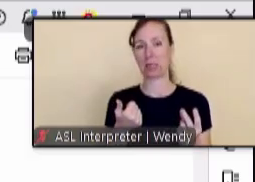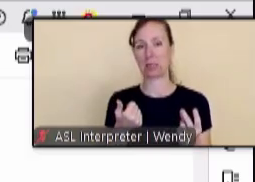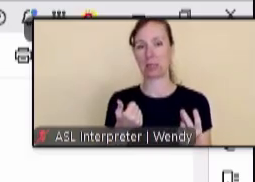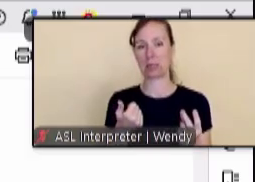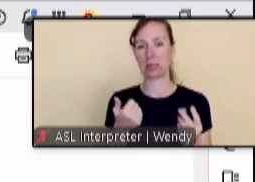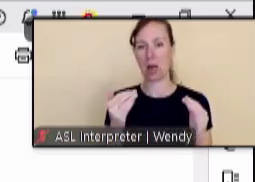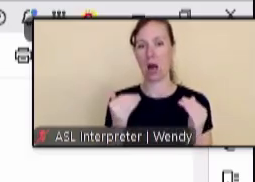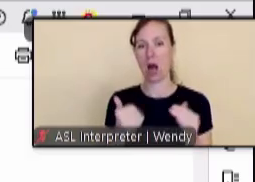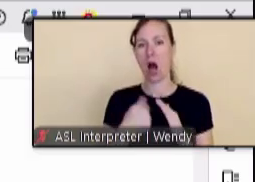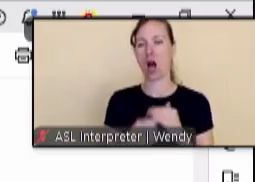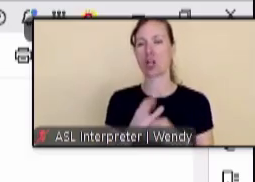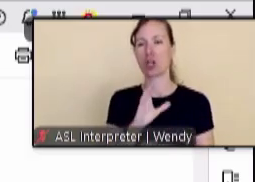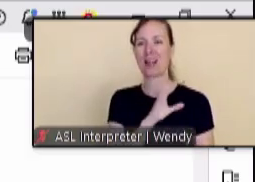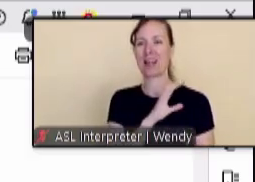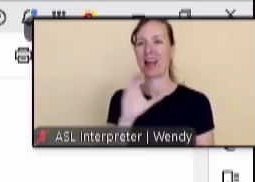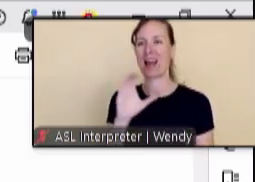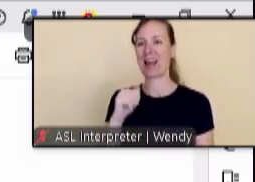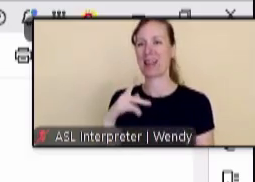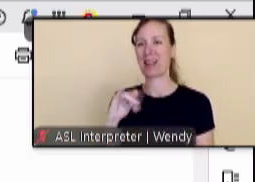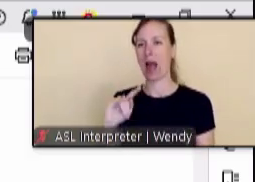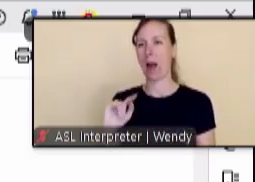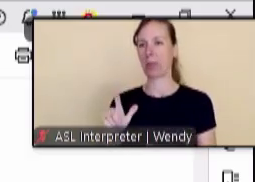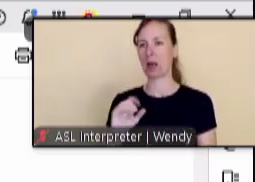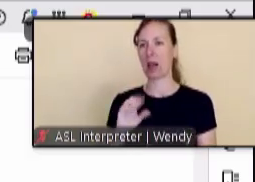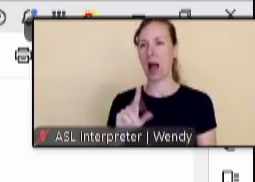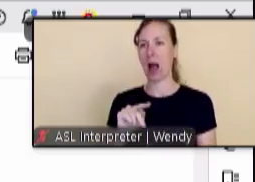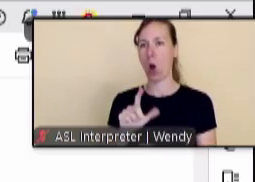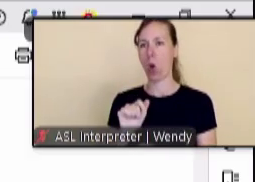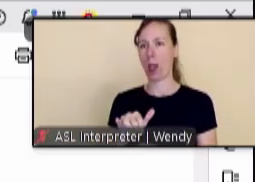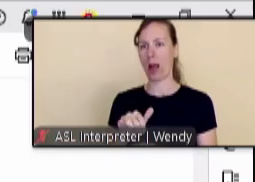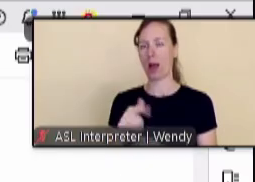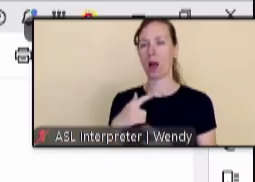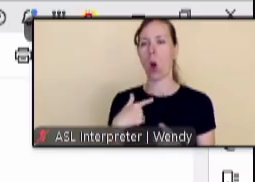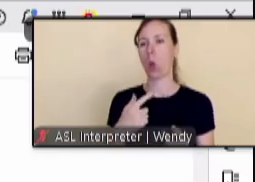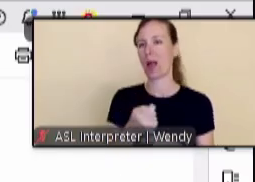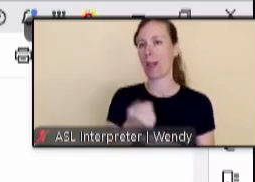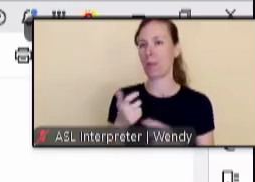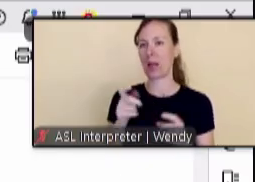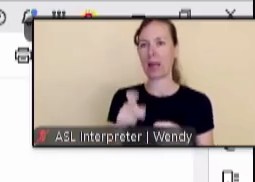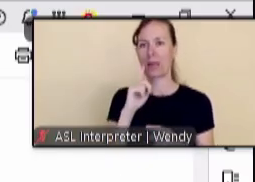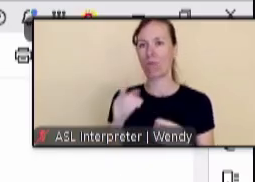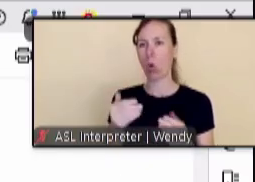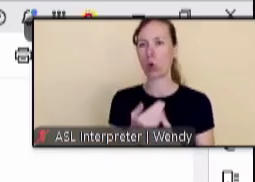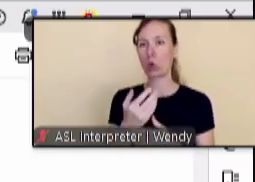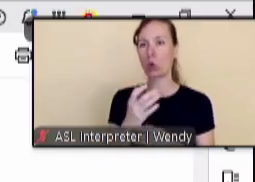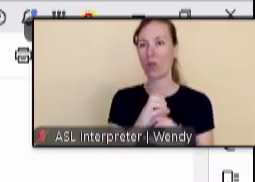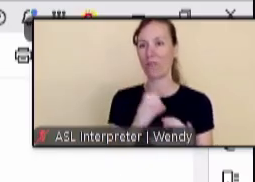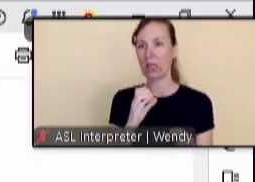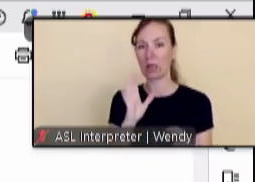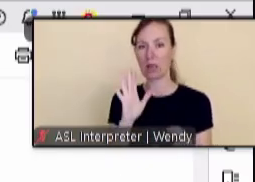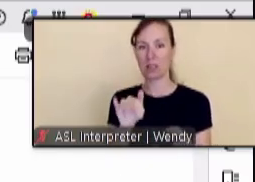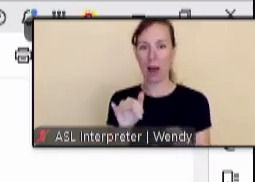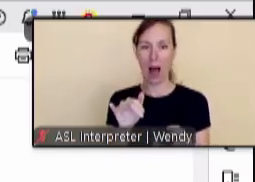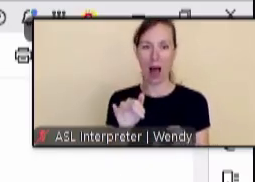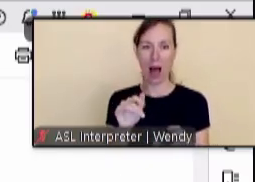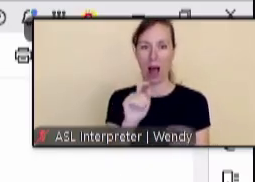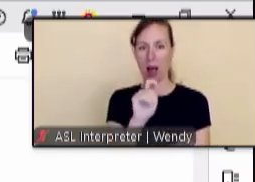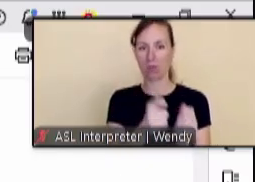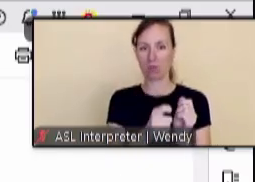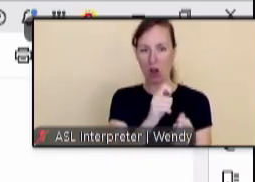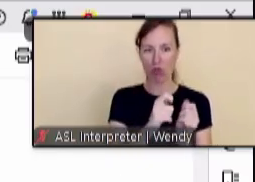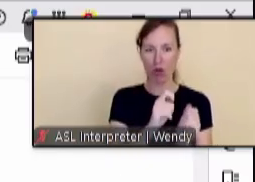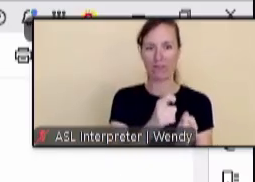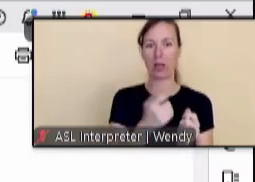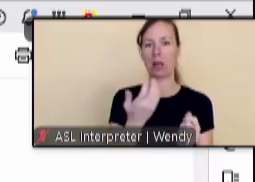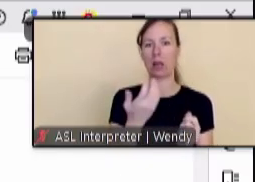need for any additional vehicles by retrofitting and upfitting and bringing out of, resurrecting, for lack of better words, the vehicles